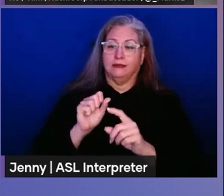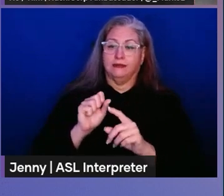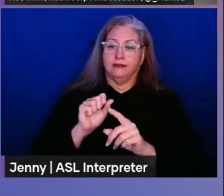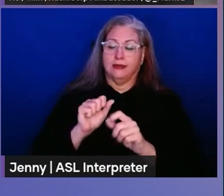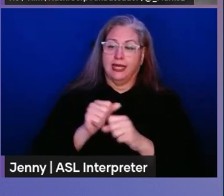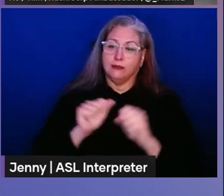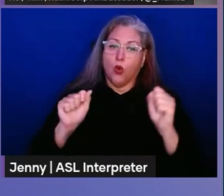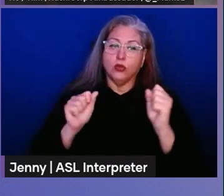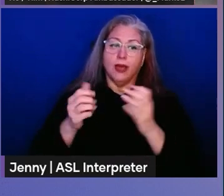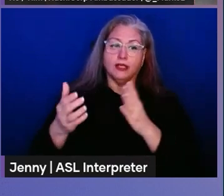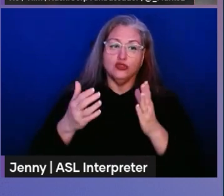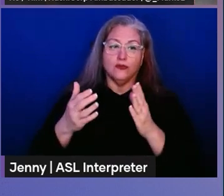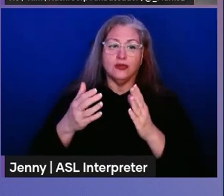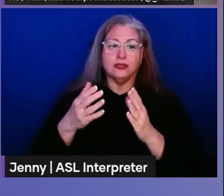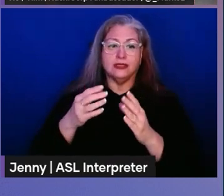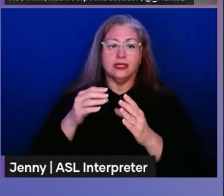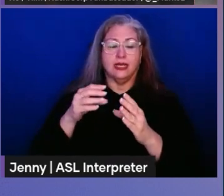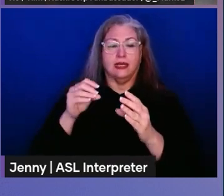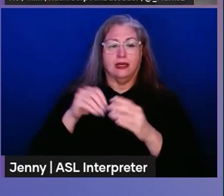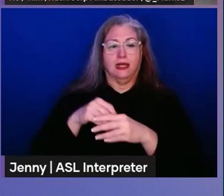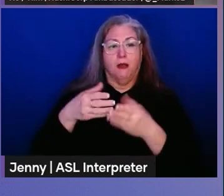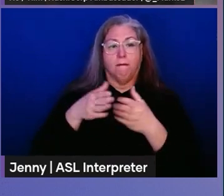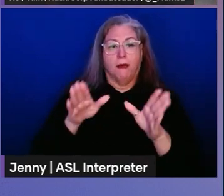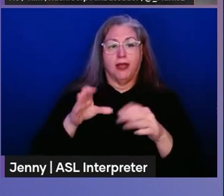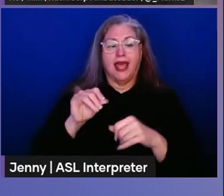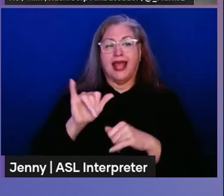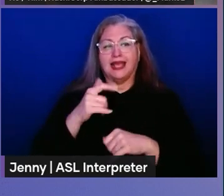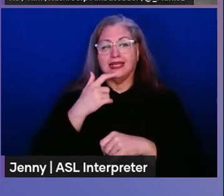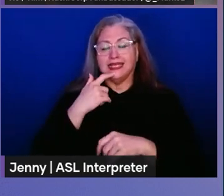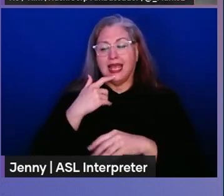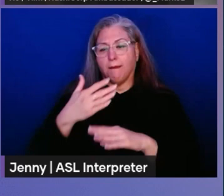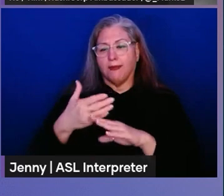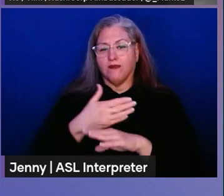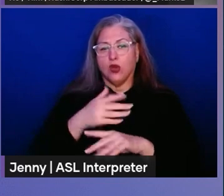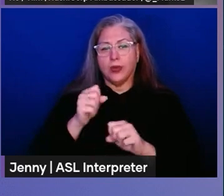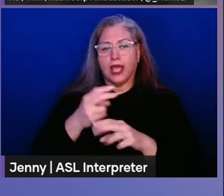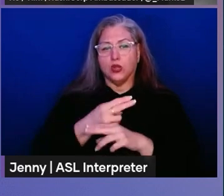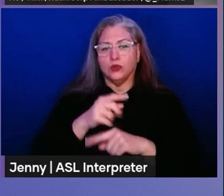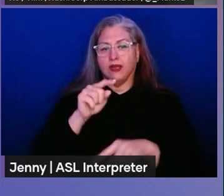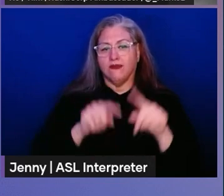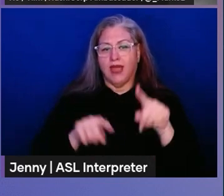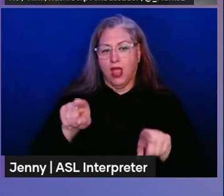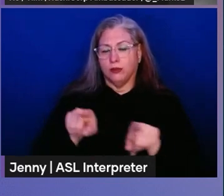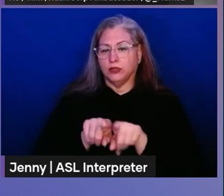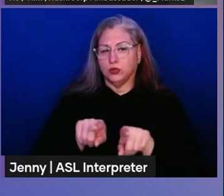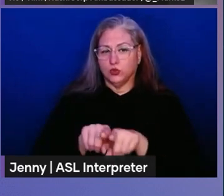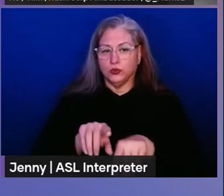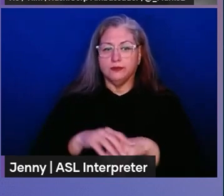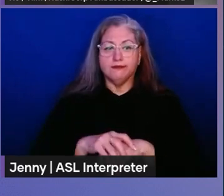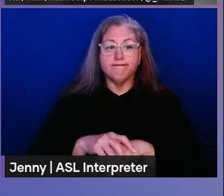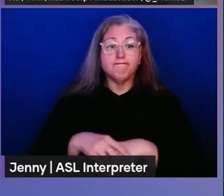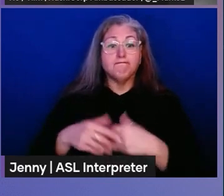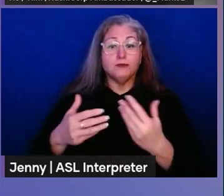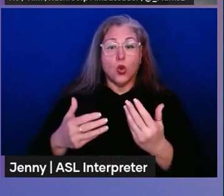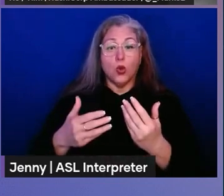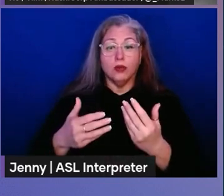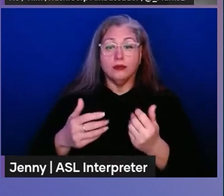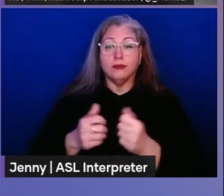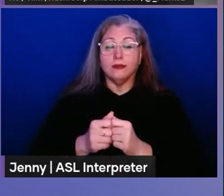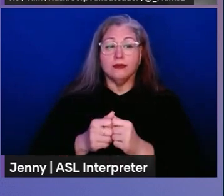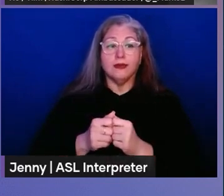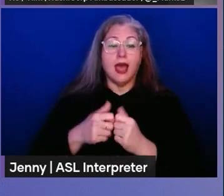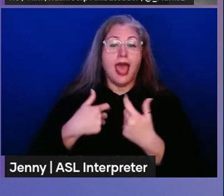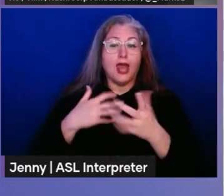80 publicly. And like I mentioned before, you can use variables as well. So without any